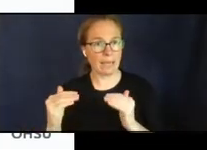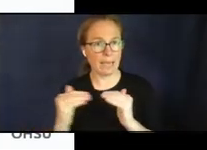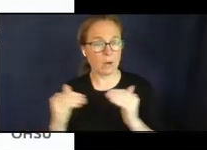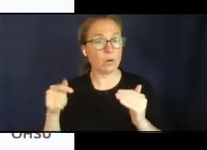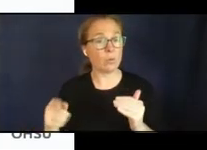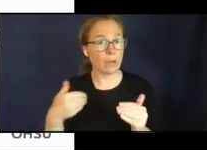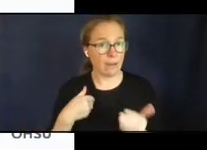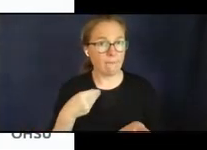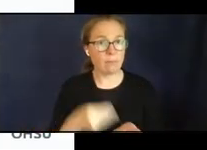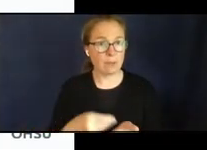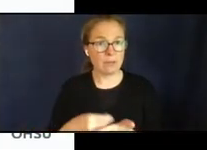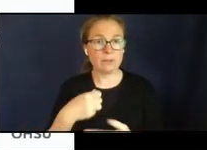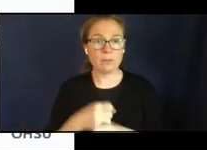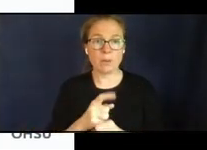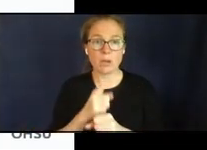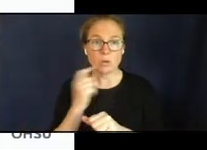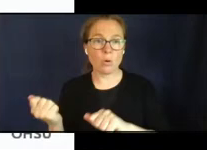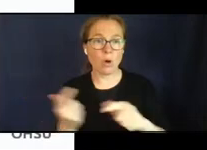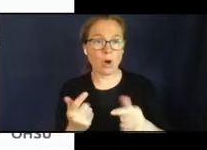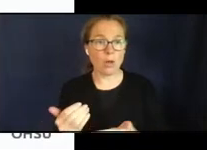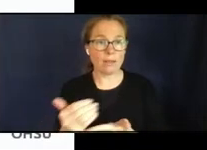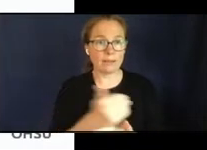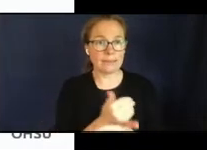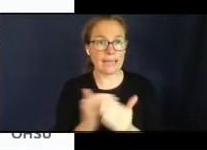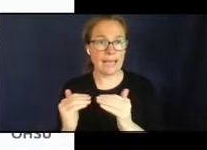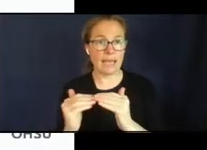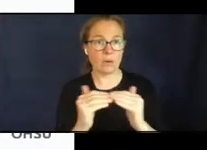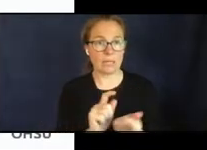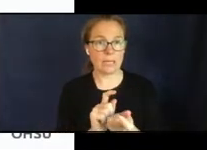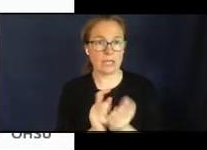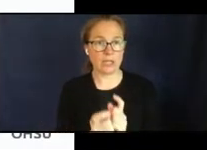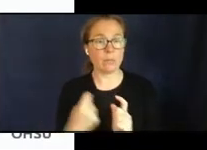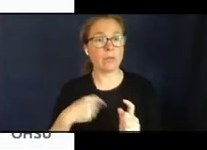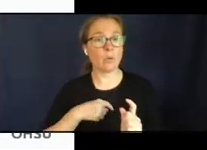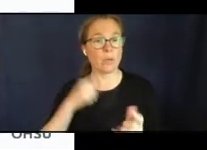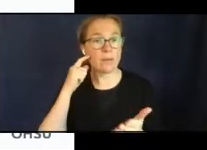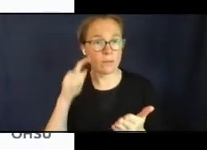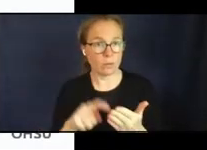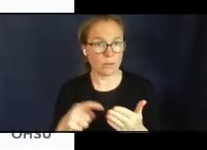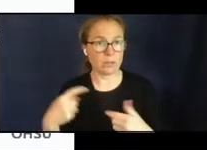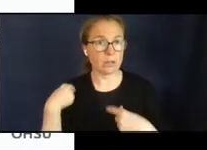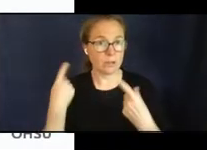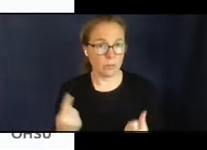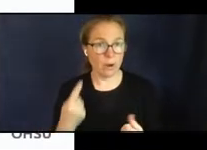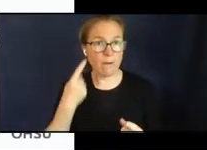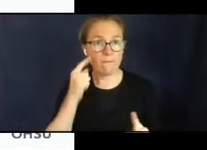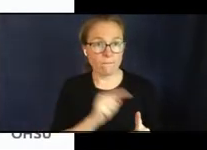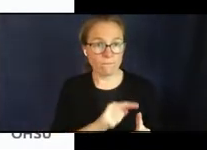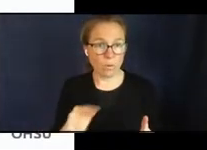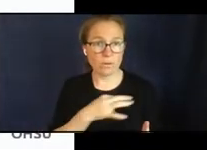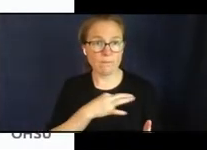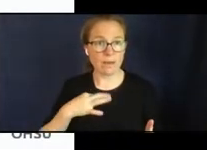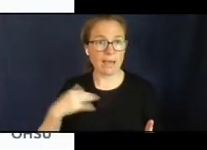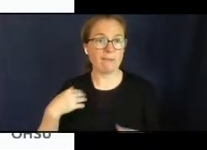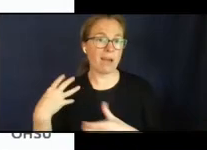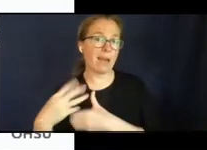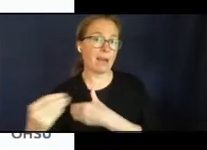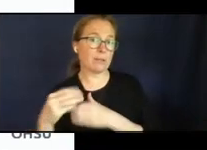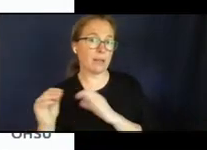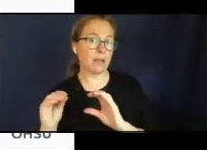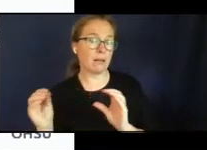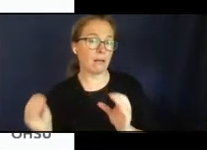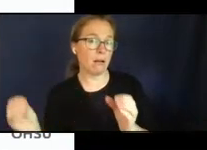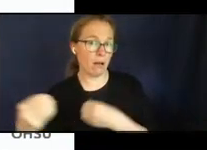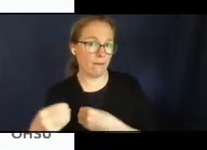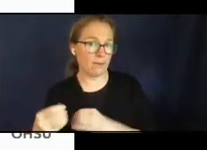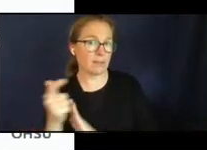of the salary equity adjustments that we've identified. For the faculty, we had an outside firm, Willis Tower Watson, do an